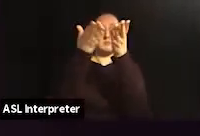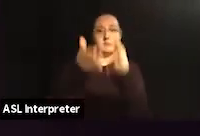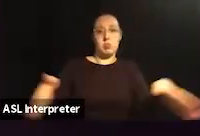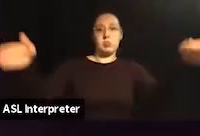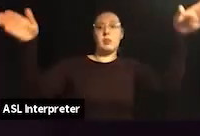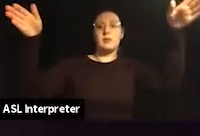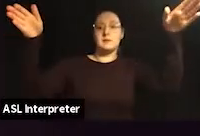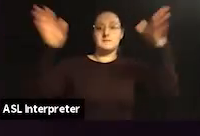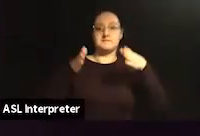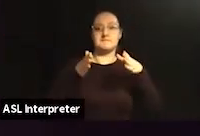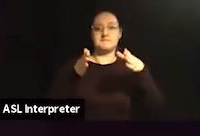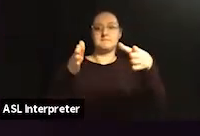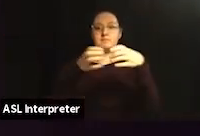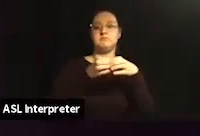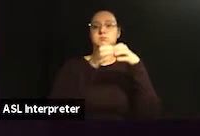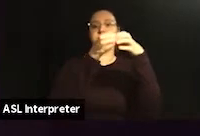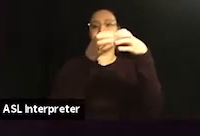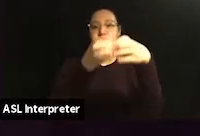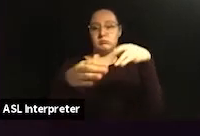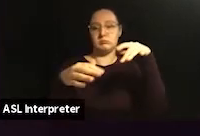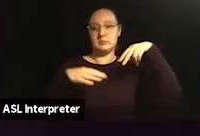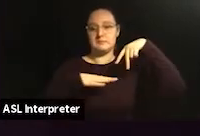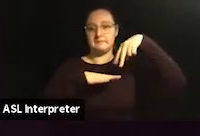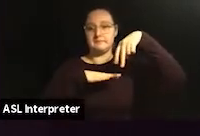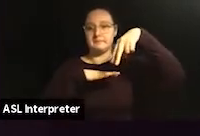go into the sea on dry ground.